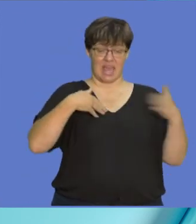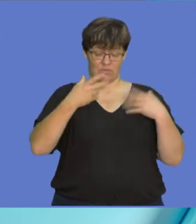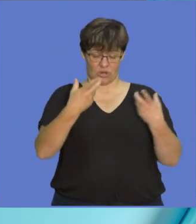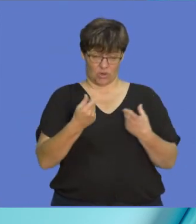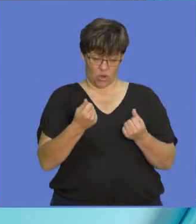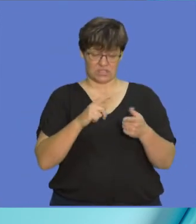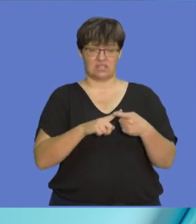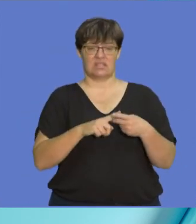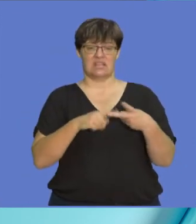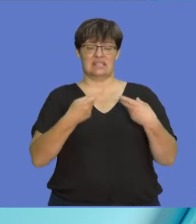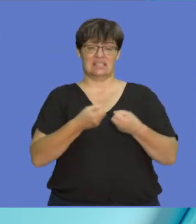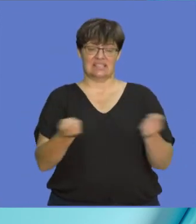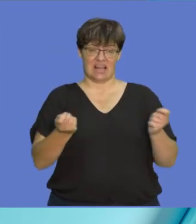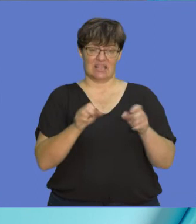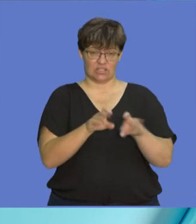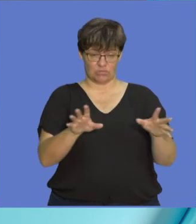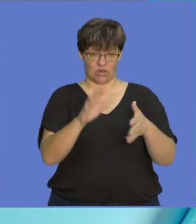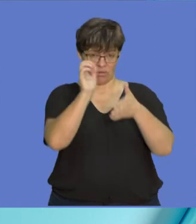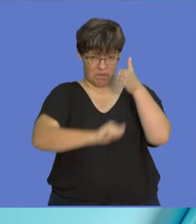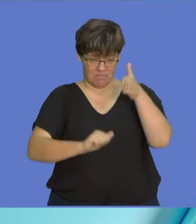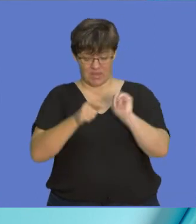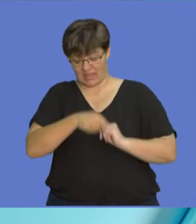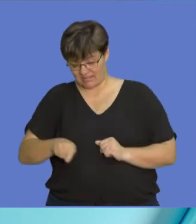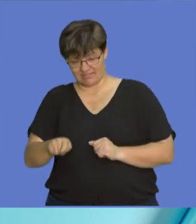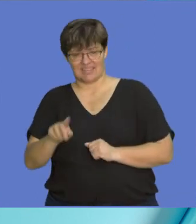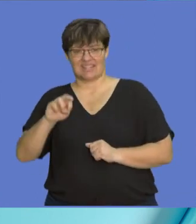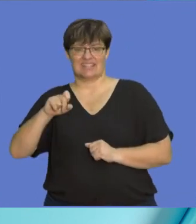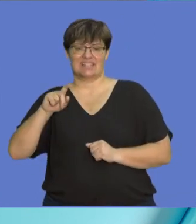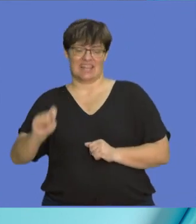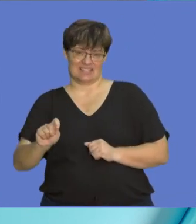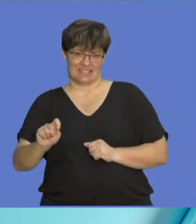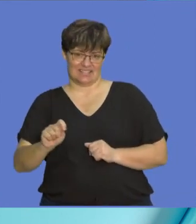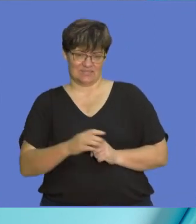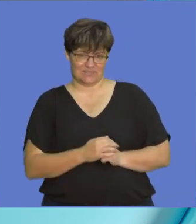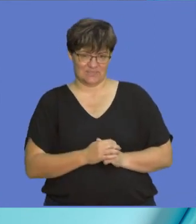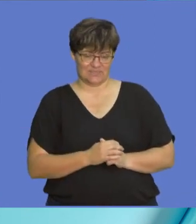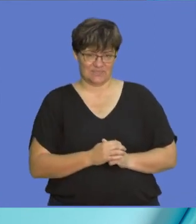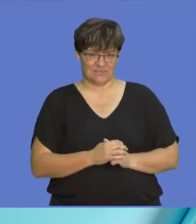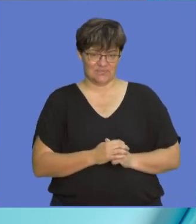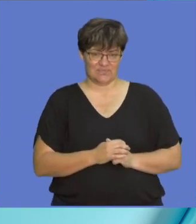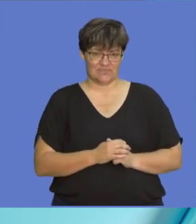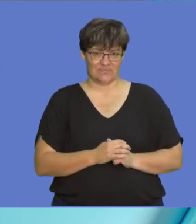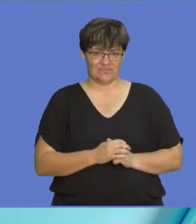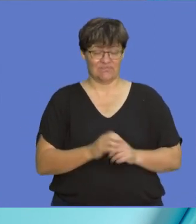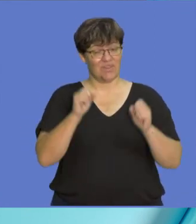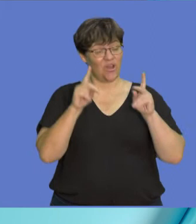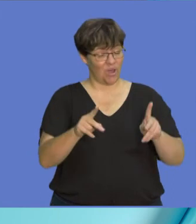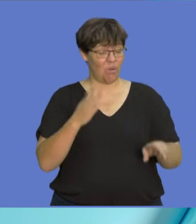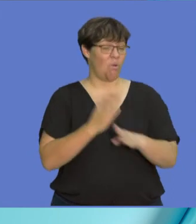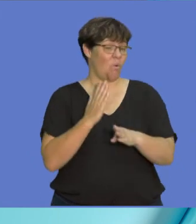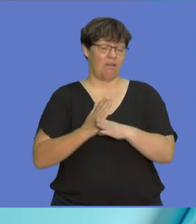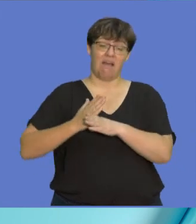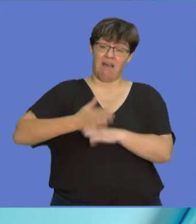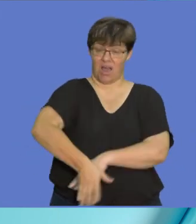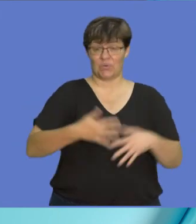and distribution cost, and that will then give you your net profit. Okay guys, we've worked extremely hard in today's